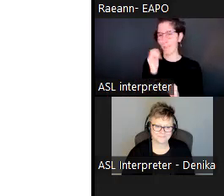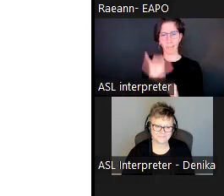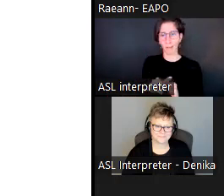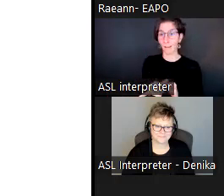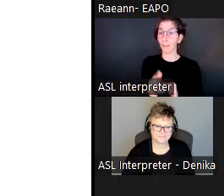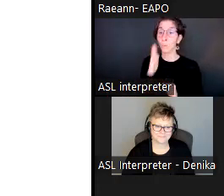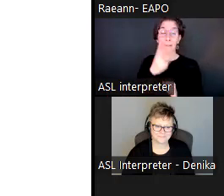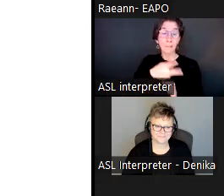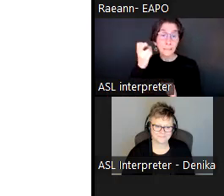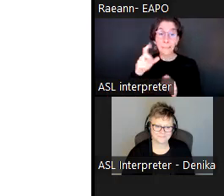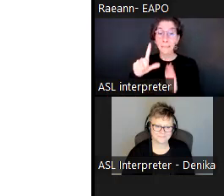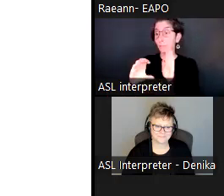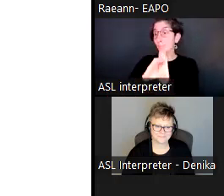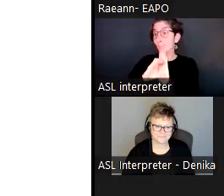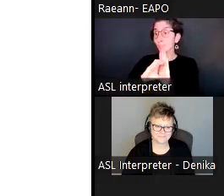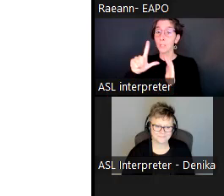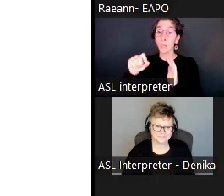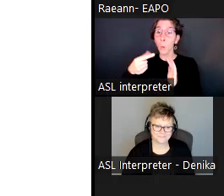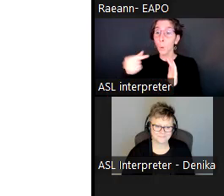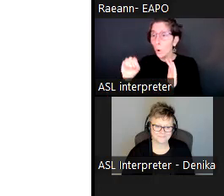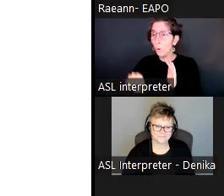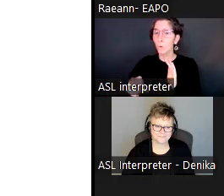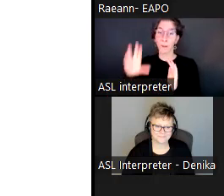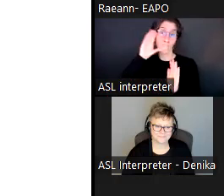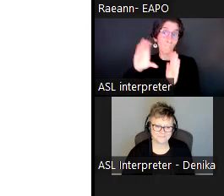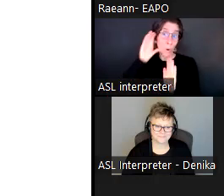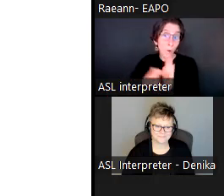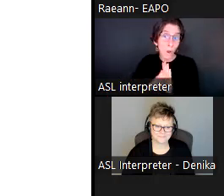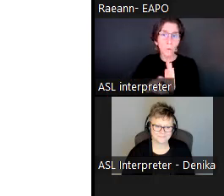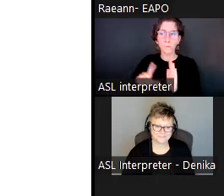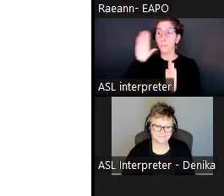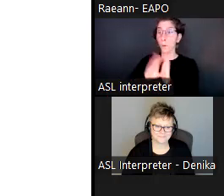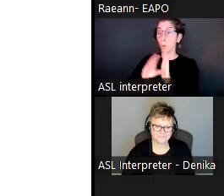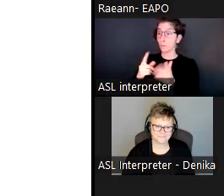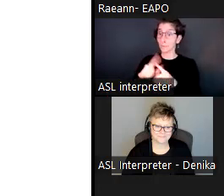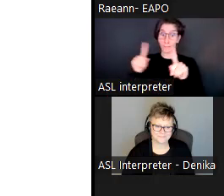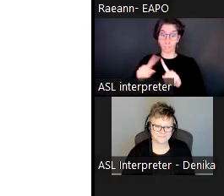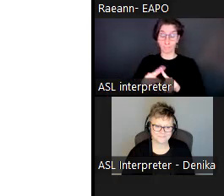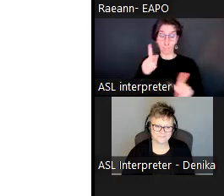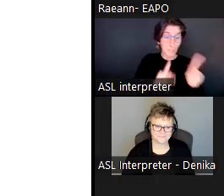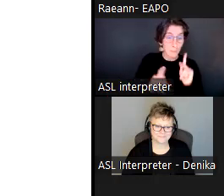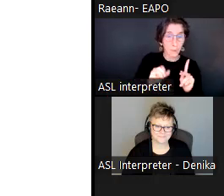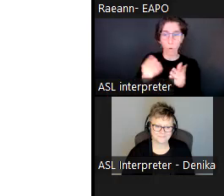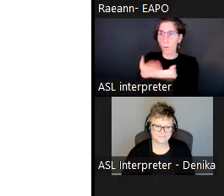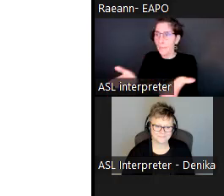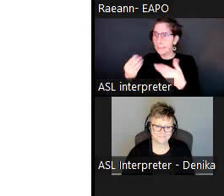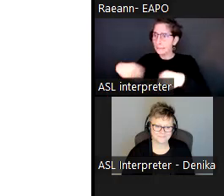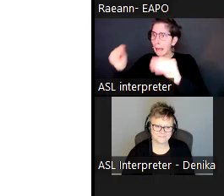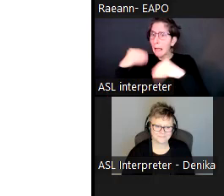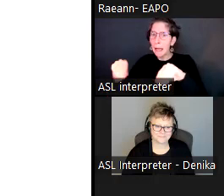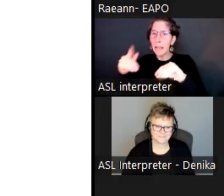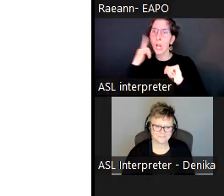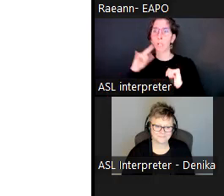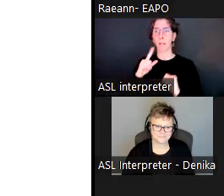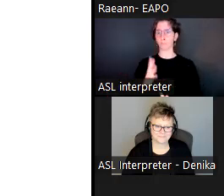stolen information, photos of people, and photos of merchandise as well. And last but least,